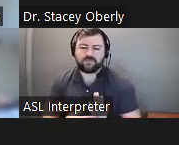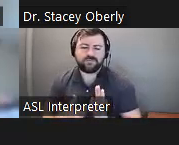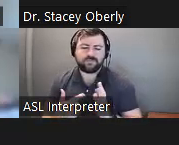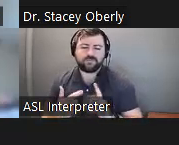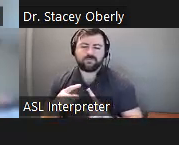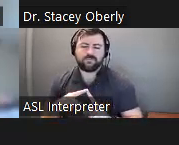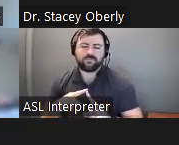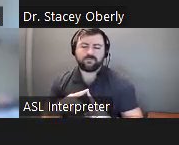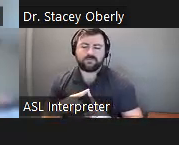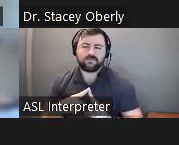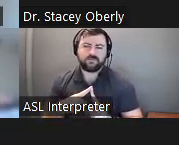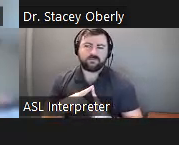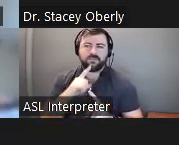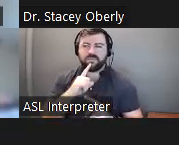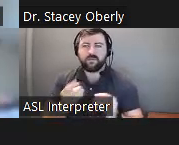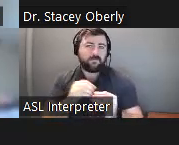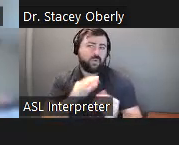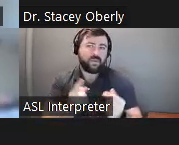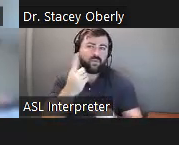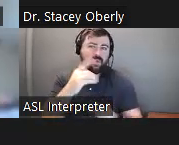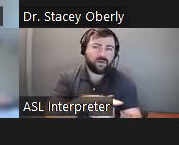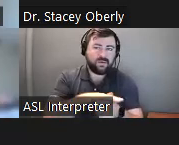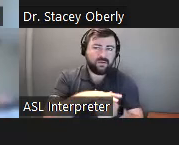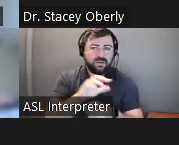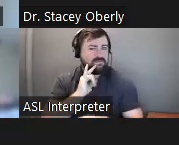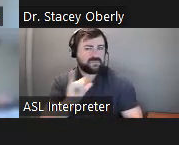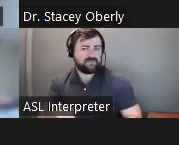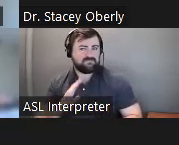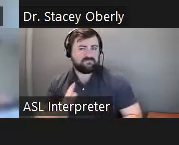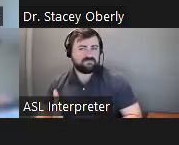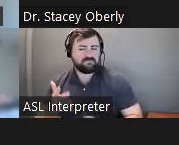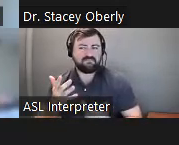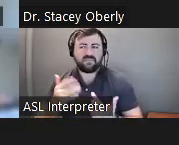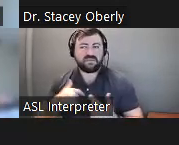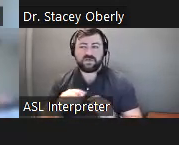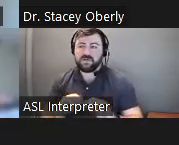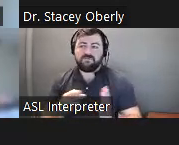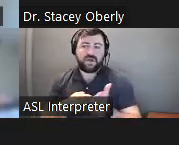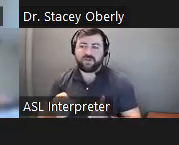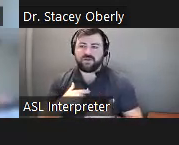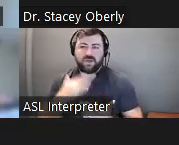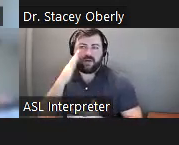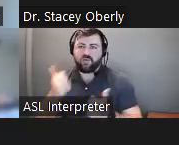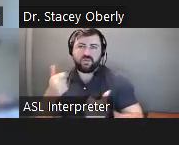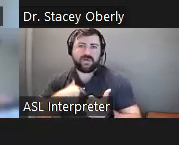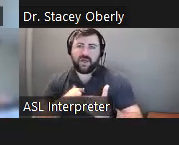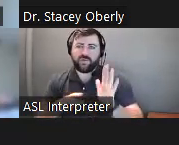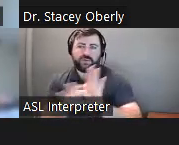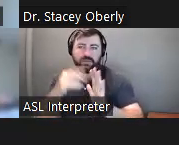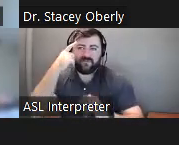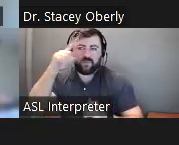that more than one area is okay, or because honestly, I don't know which I was chosen for. I